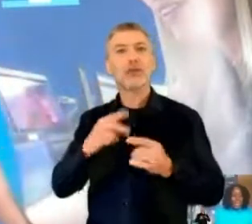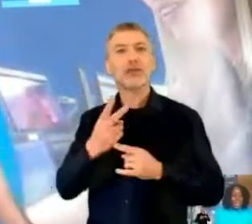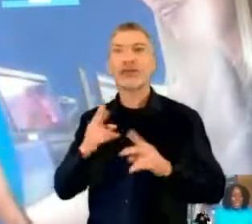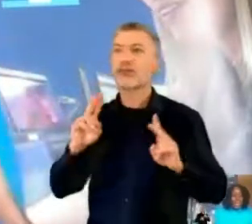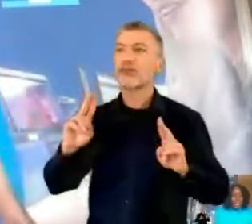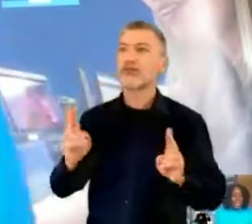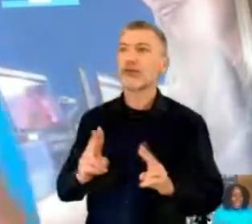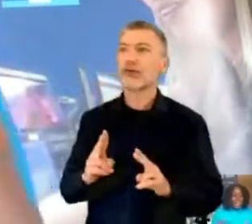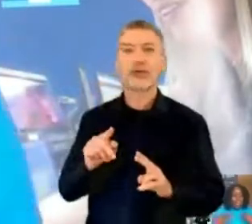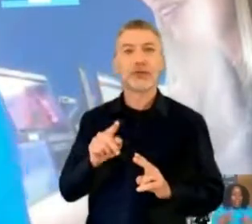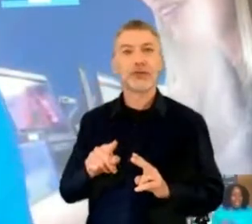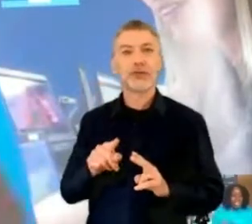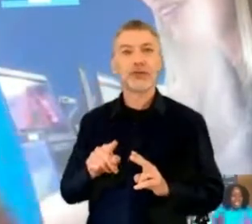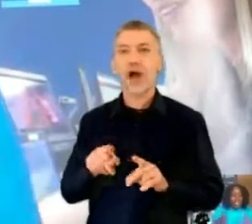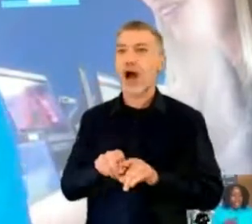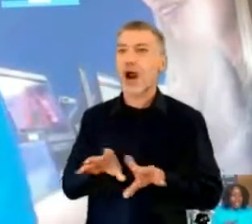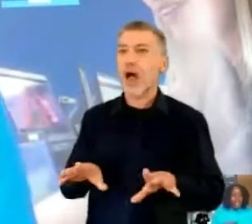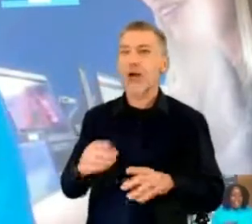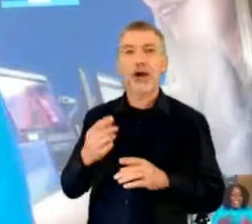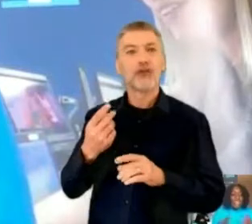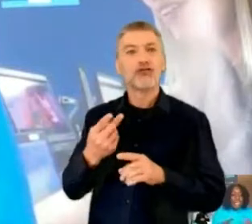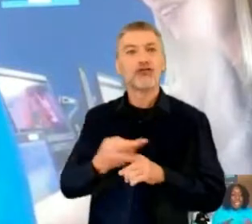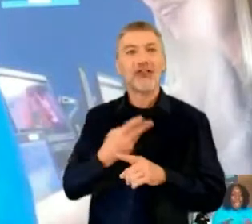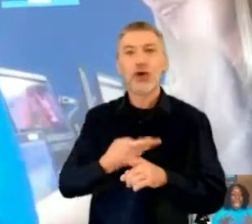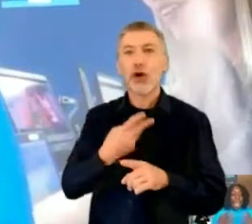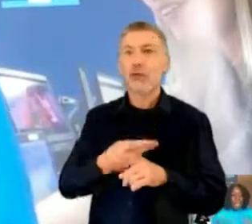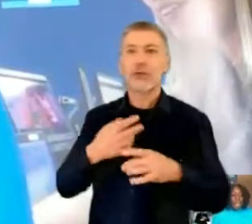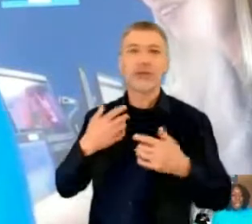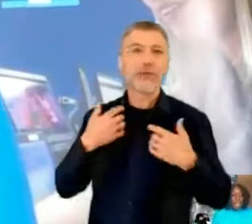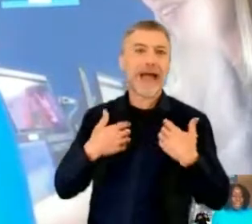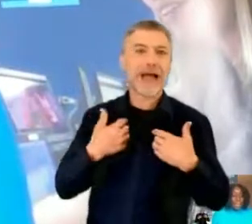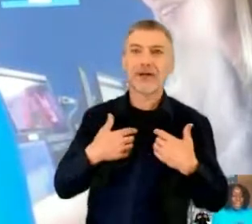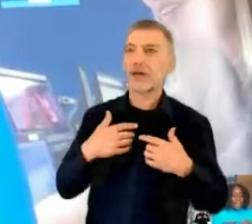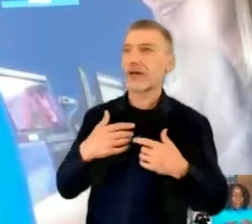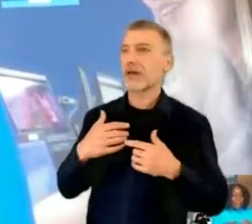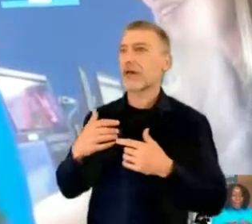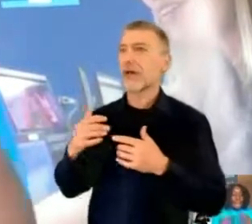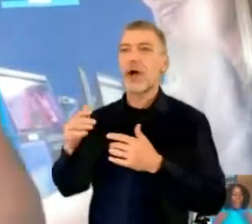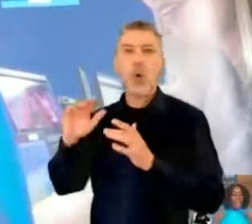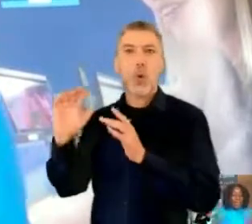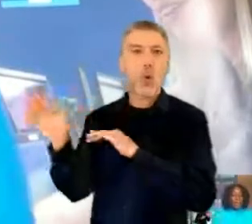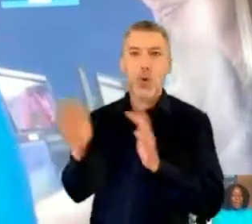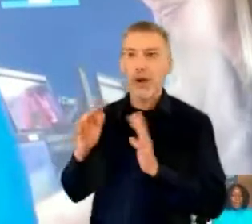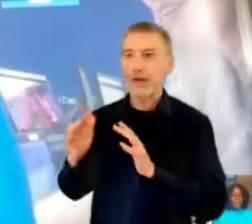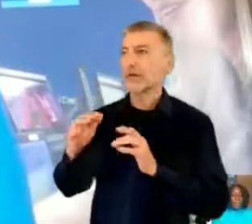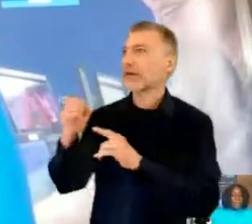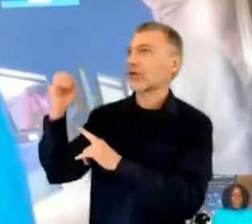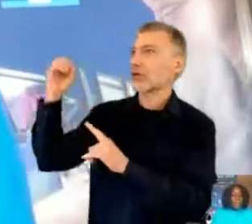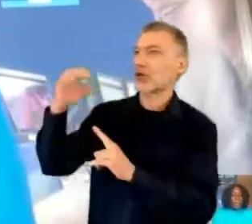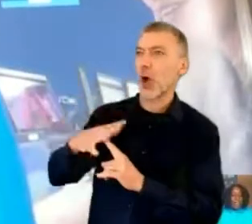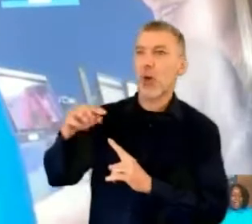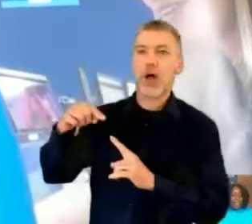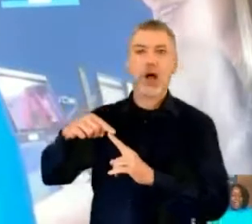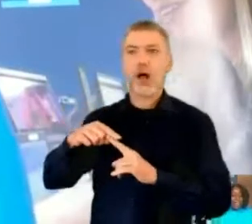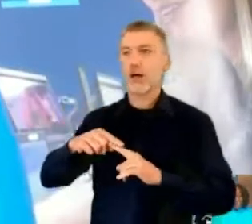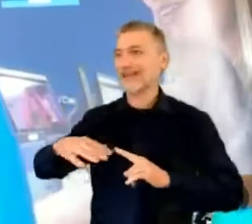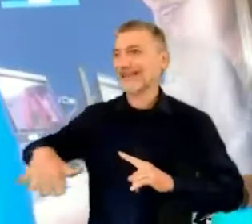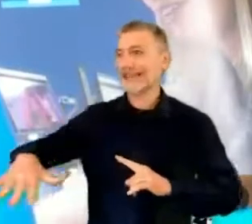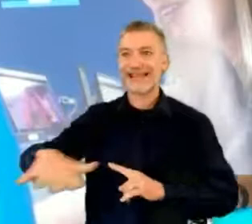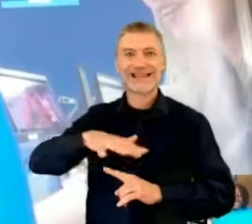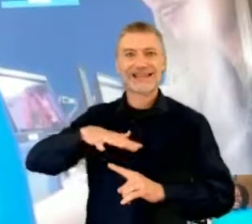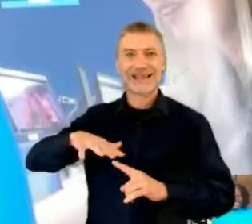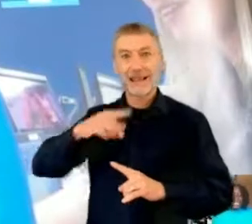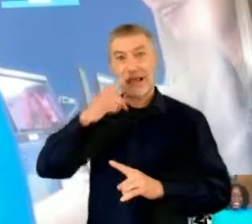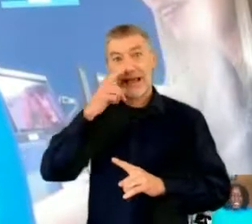renewable energy systems, wind, solar, and seeing how we can make it happen and how we can decarbonize the